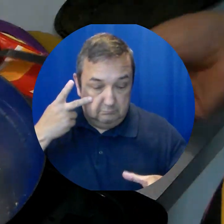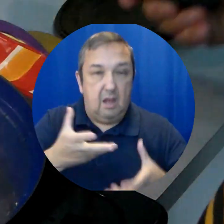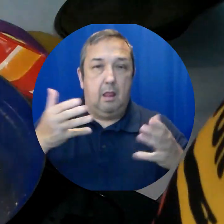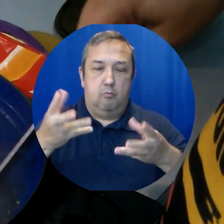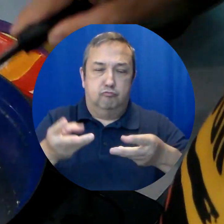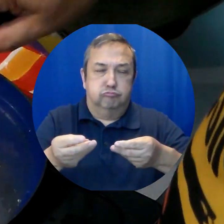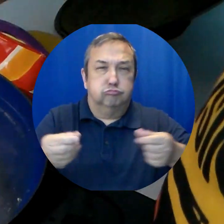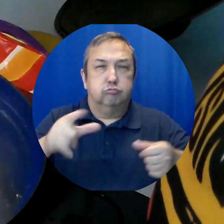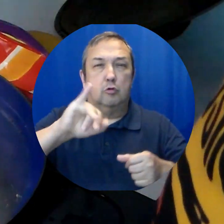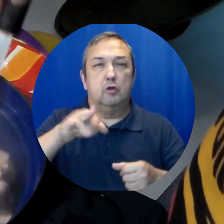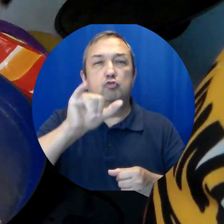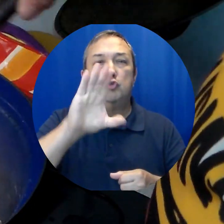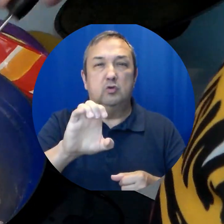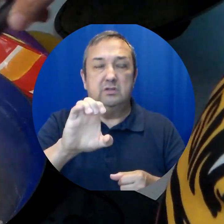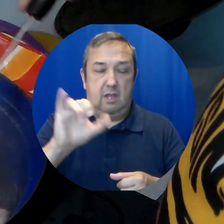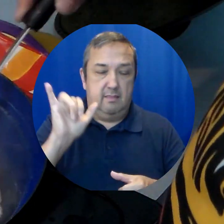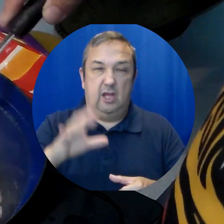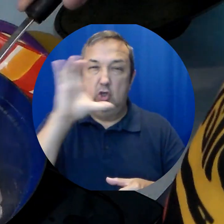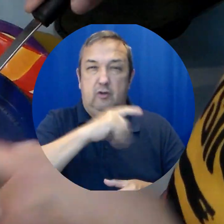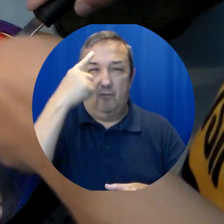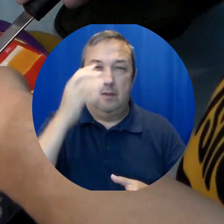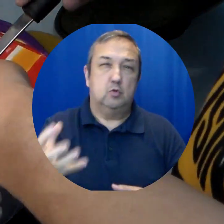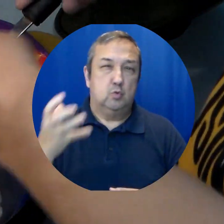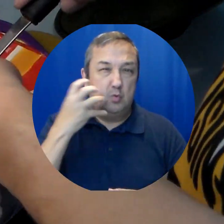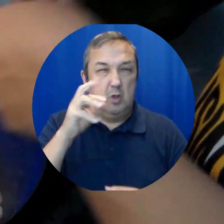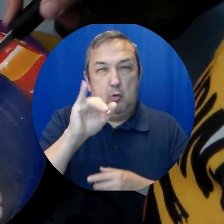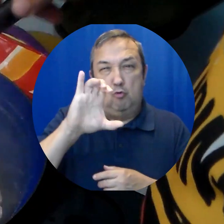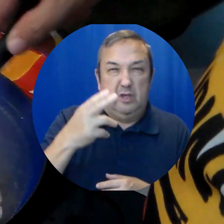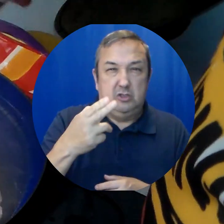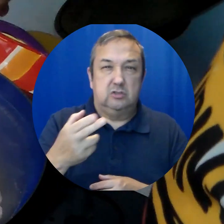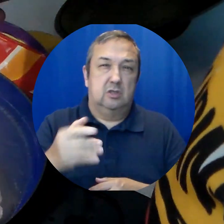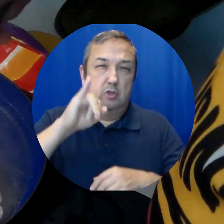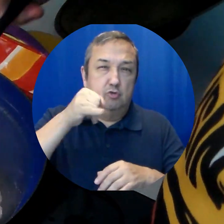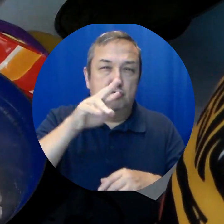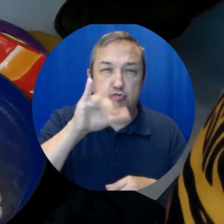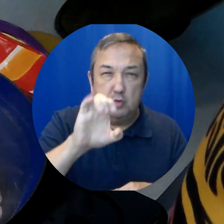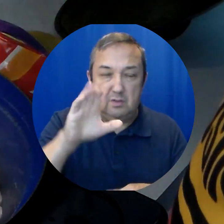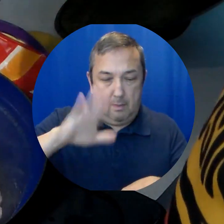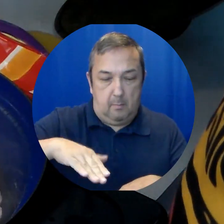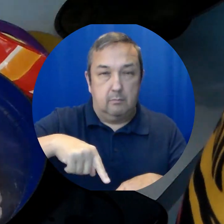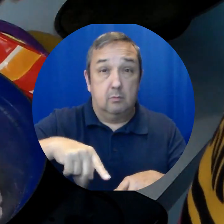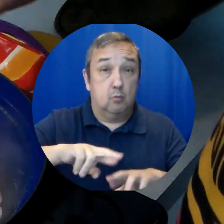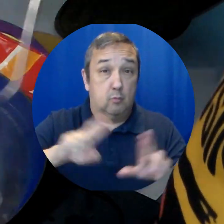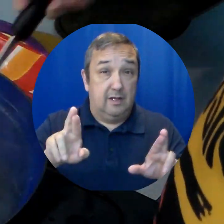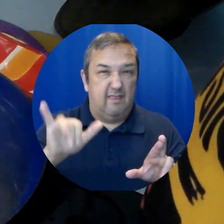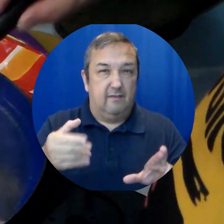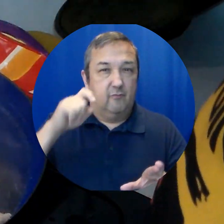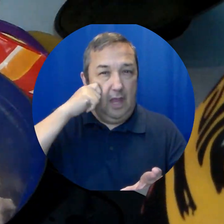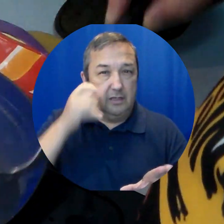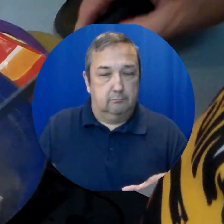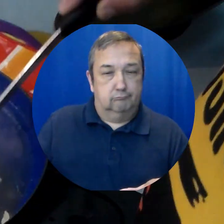As you can see, a lot more juices have come out of the pork. And we're looking for that rich pork juice in the bottom of the pan. When you see